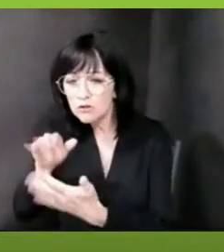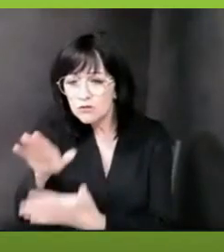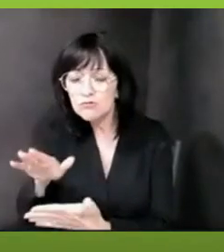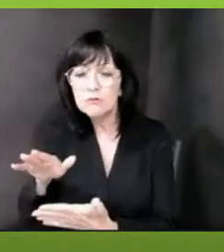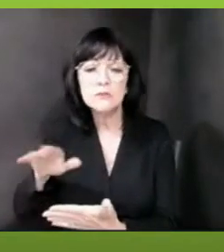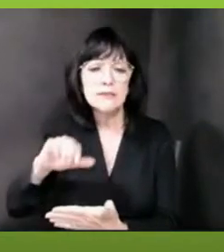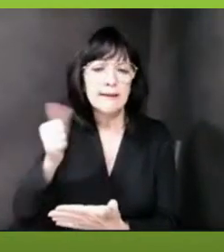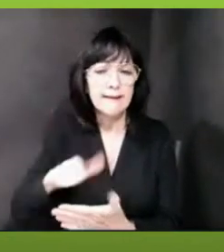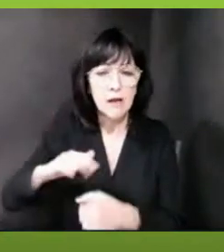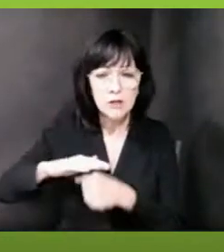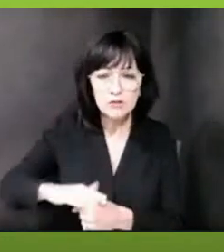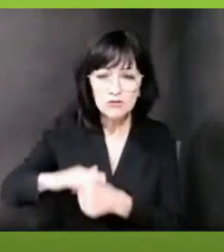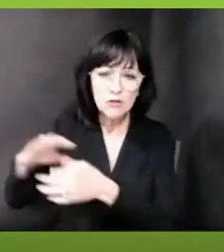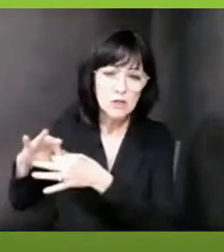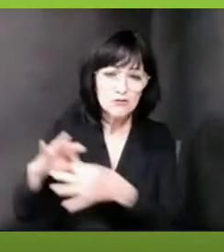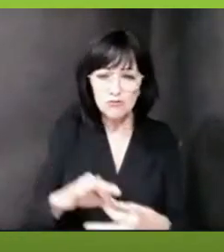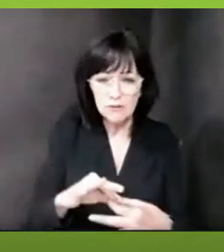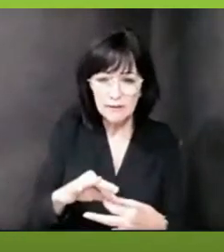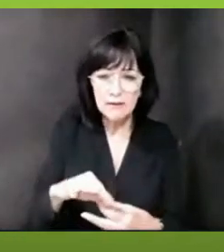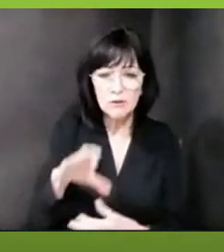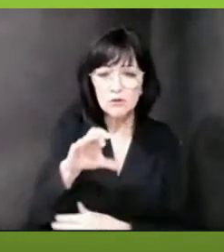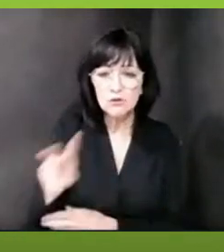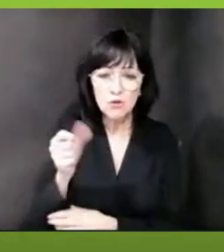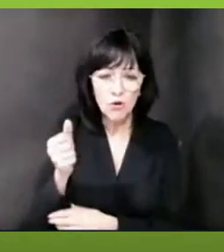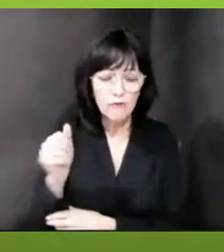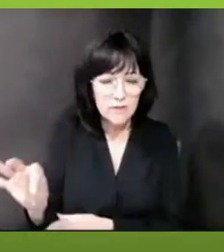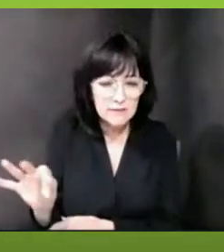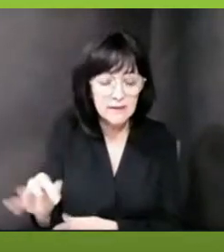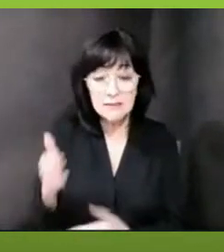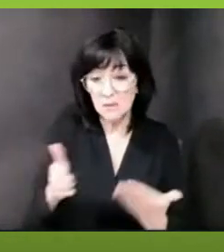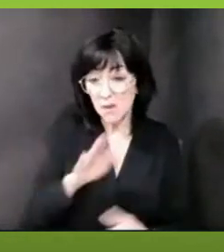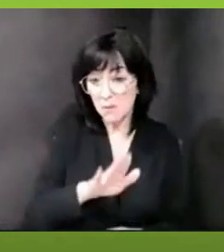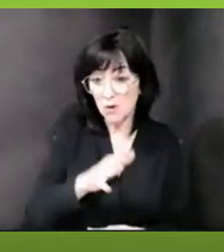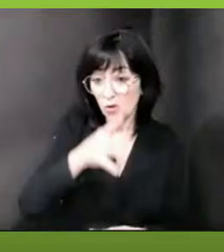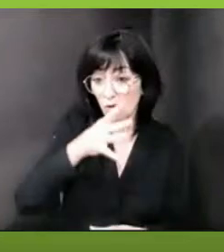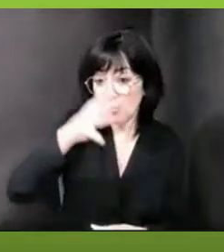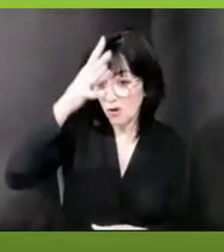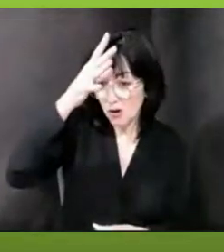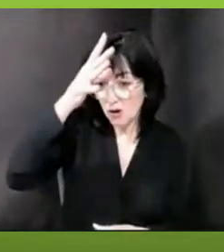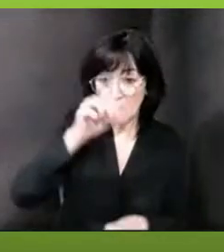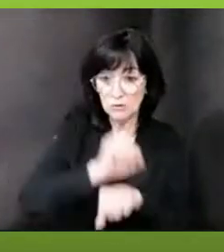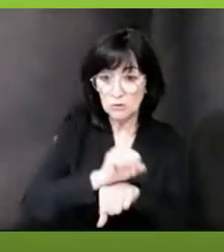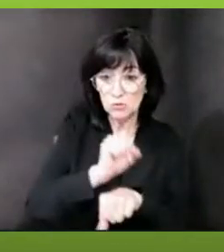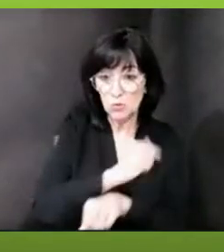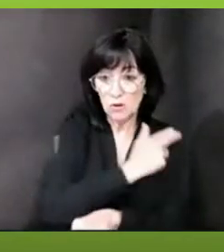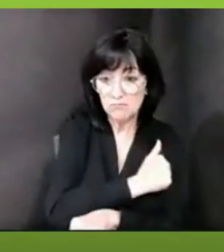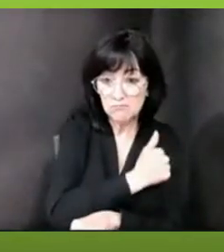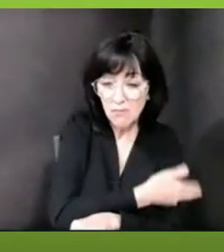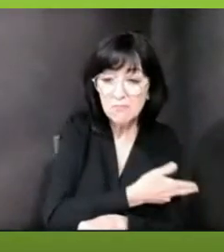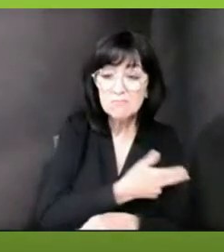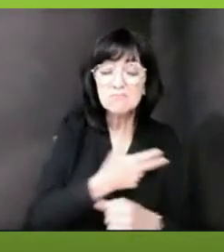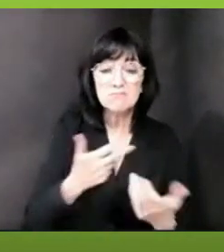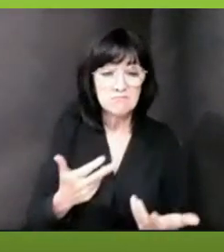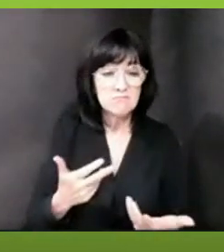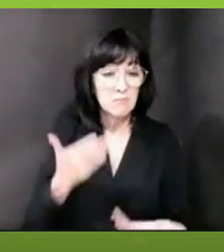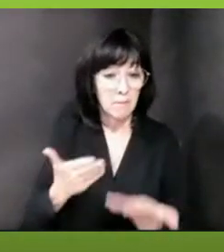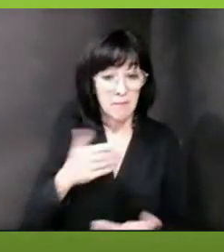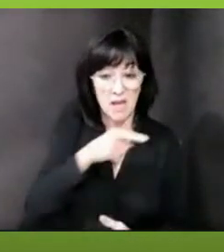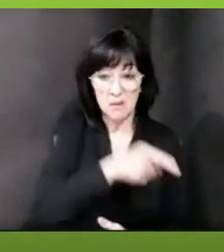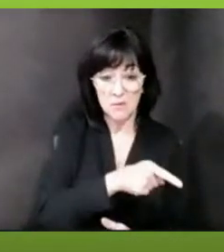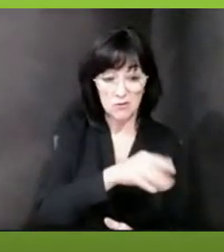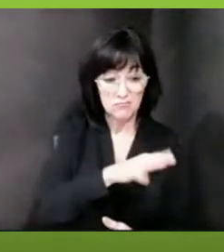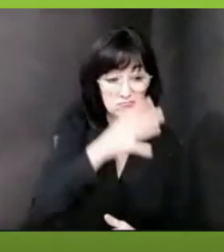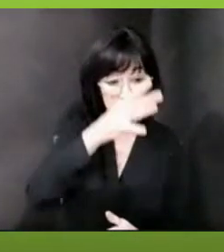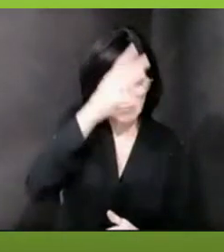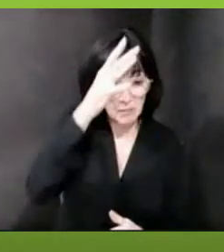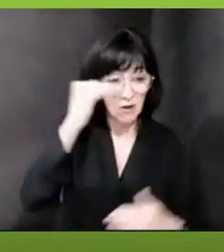COVID-19, perhaps their family's member's a healthcare worker, or they have a family member who may have experienced COVID or have an illness that